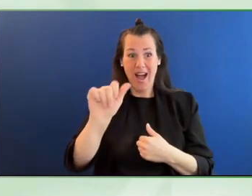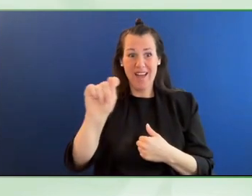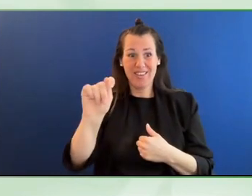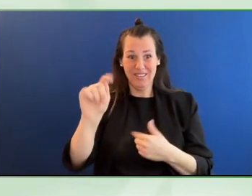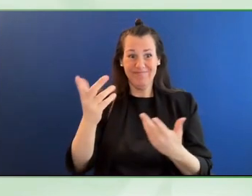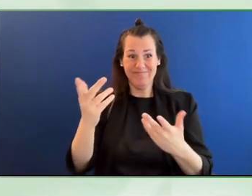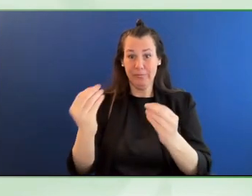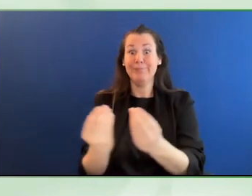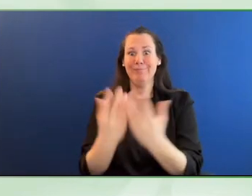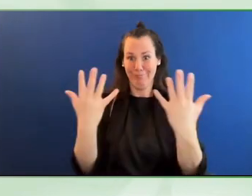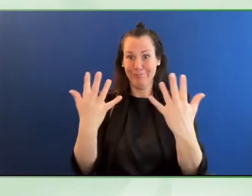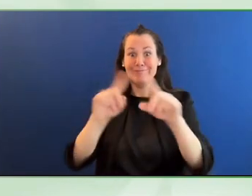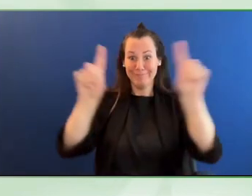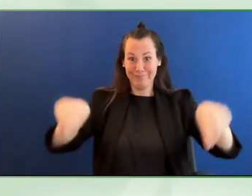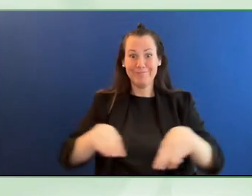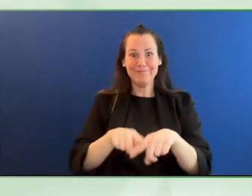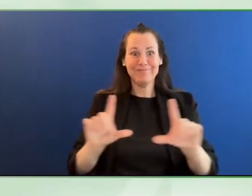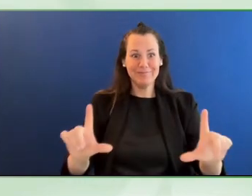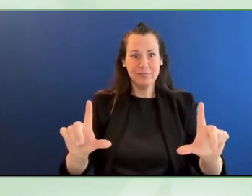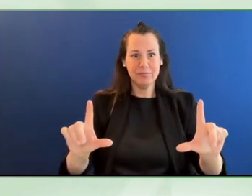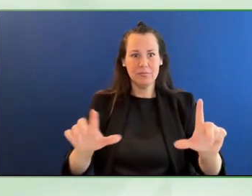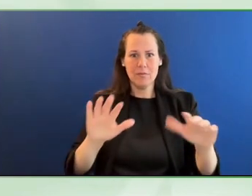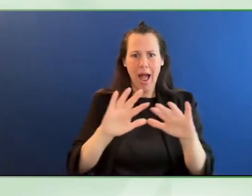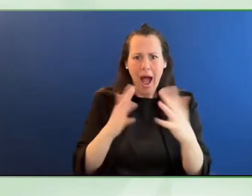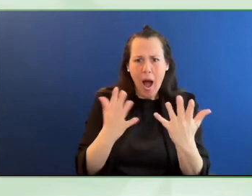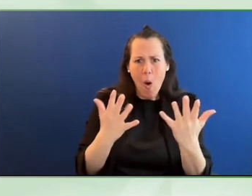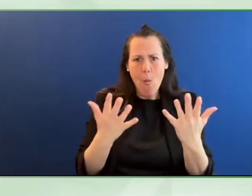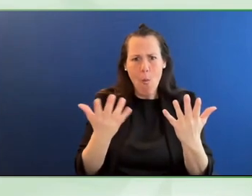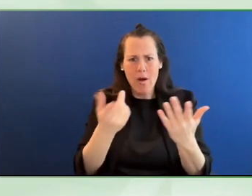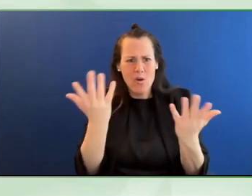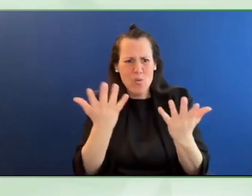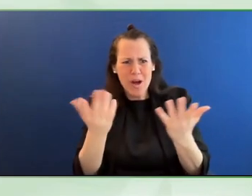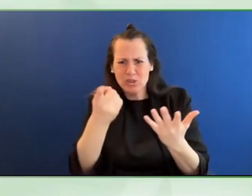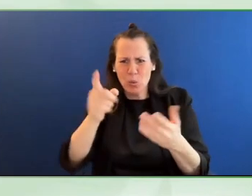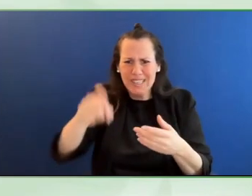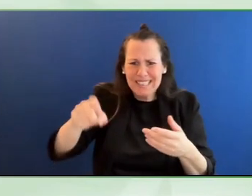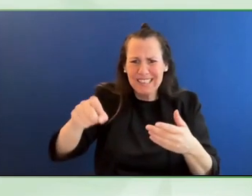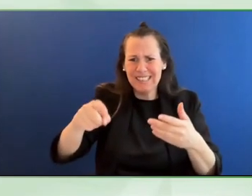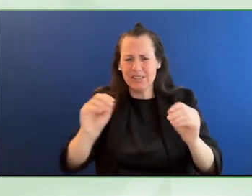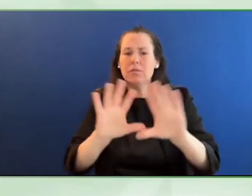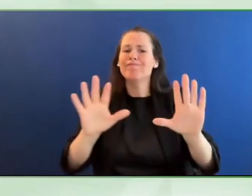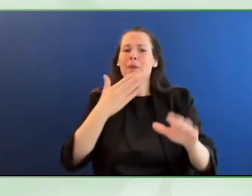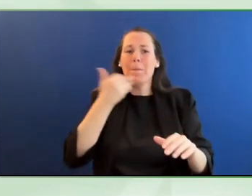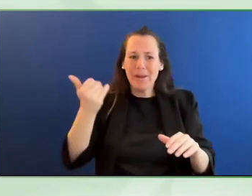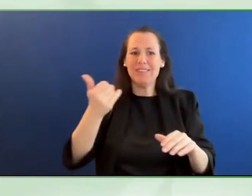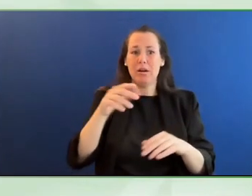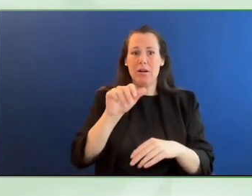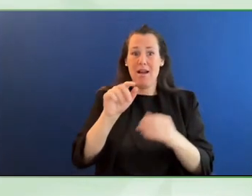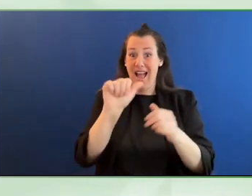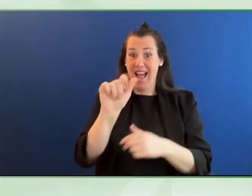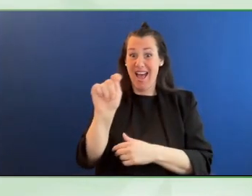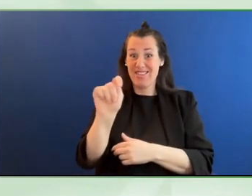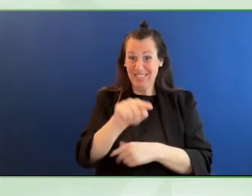sensor, you could bring it along, plug it into the computer, and then AT on demand can bring all the software and drivers and everything